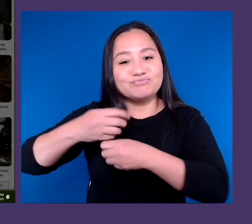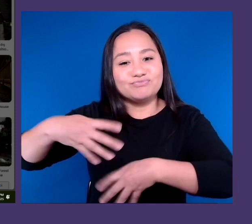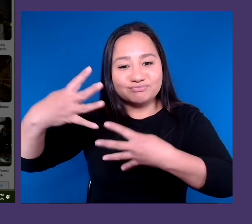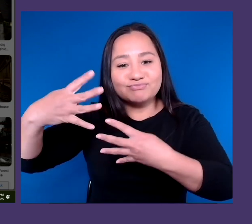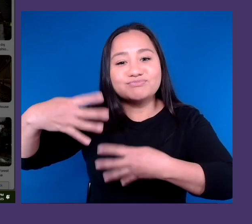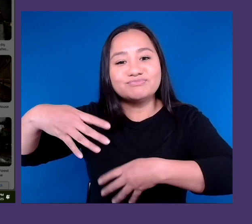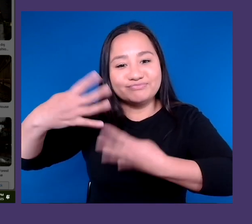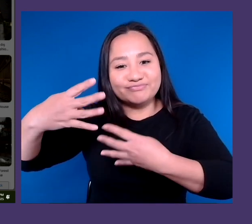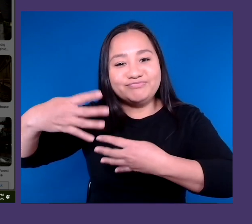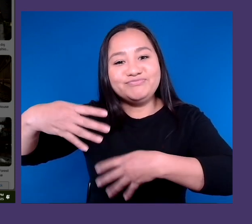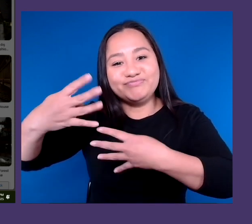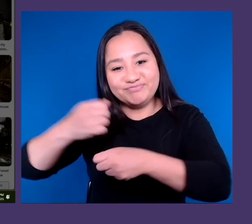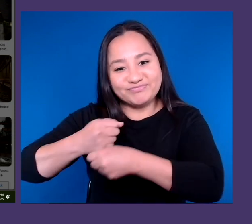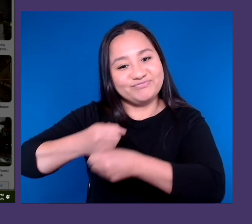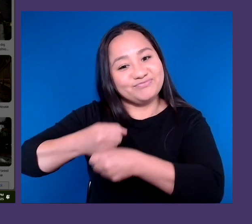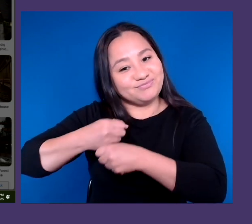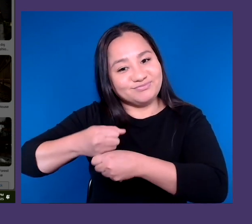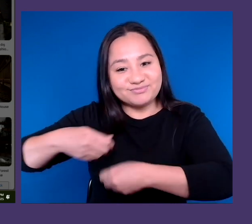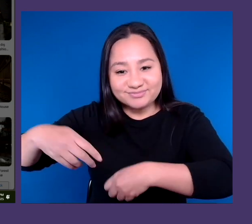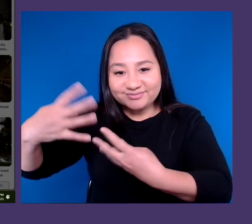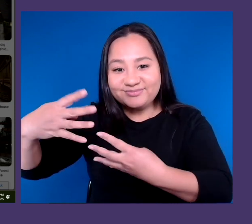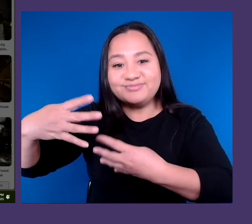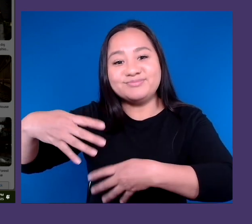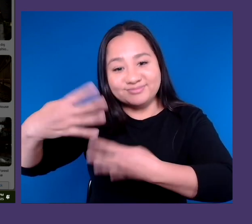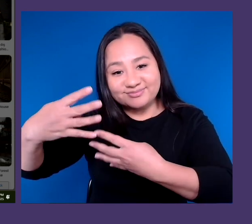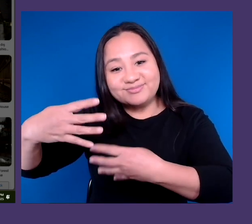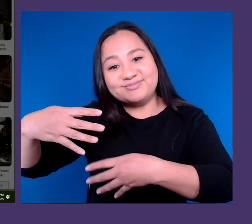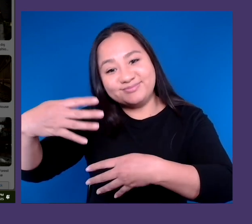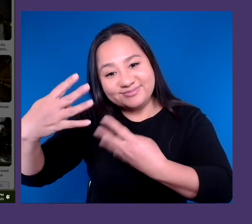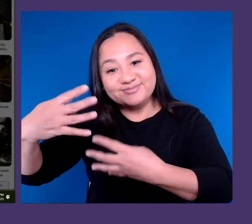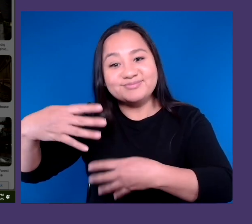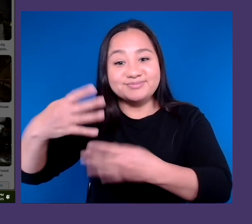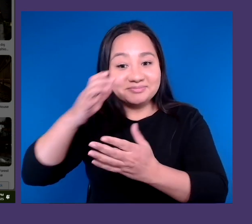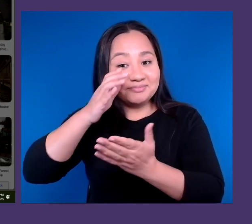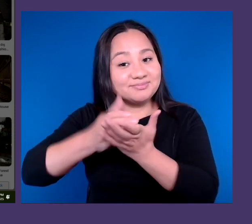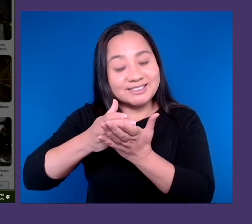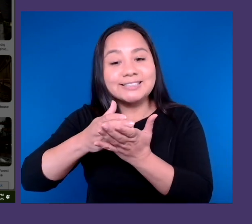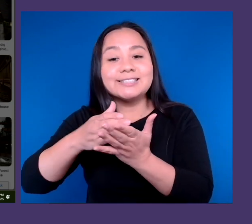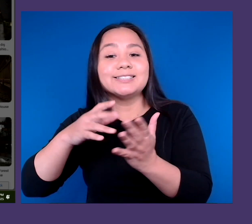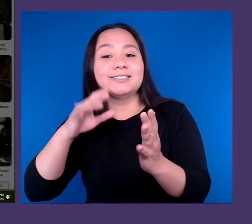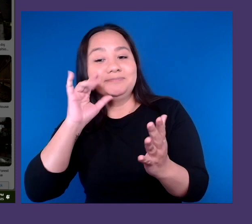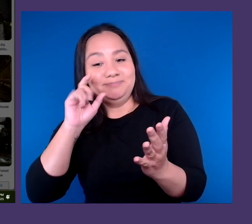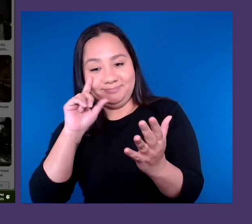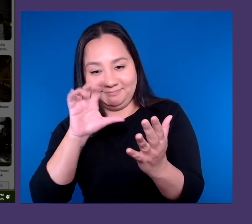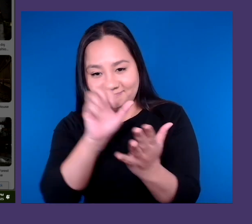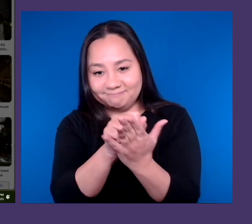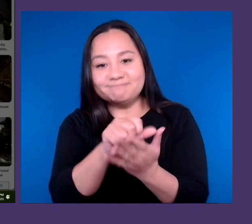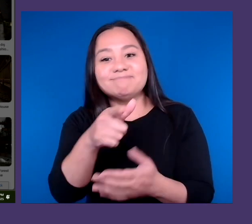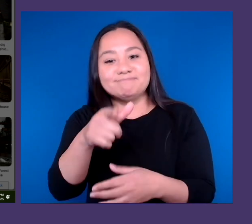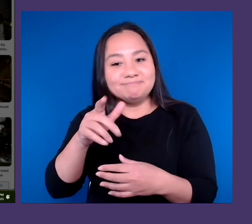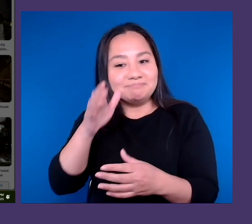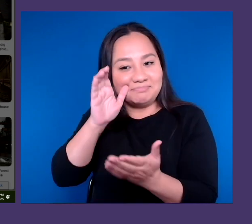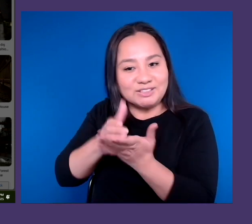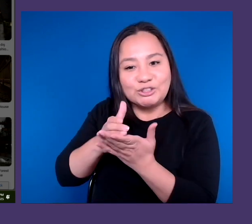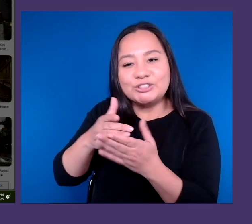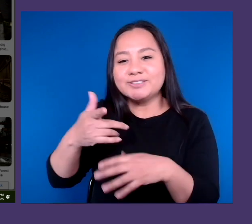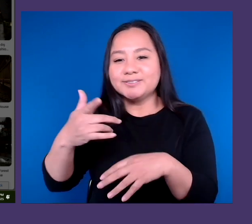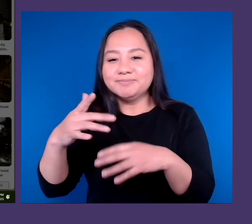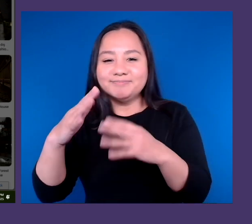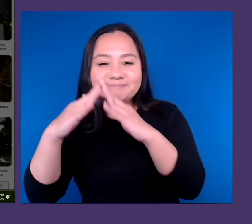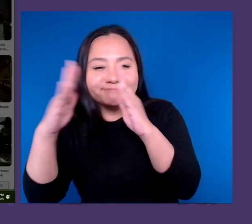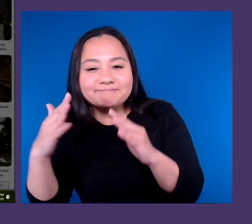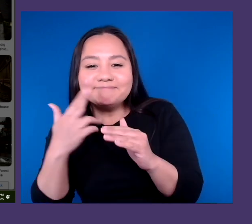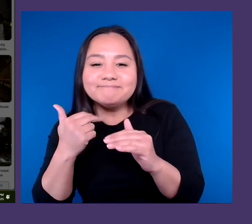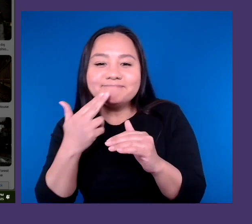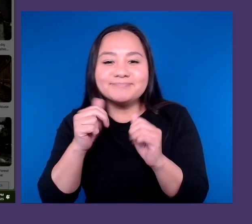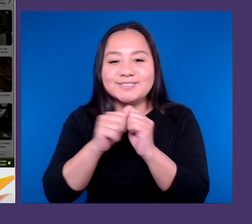Generating There it goes. description. Yeah. The image depicts a picturesque, quaint cottage with a sloping roof. So that's Exiting narrator. I'll exit